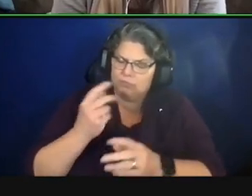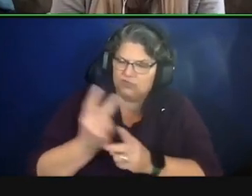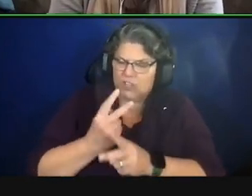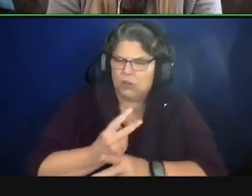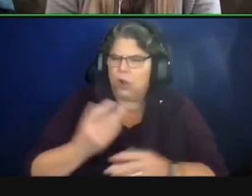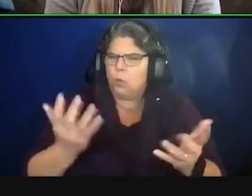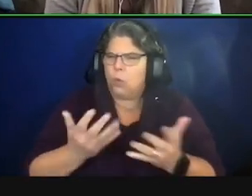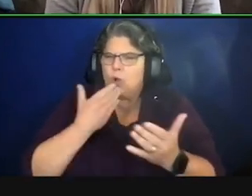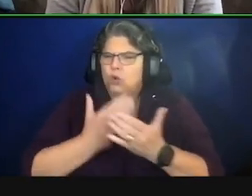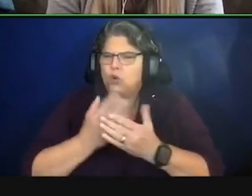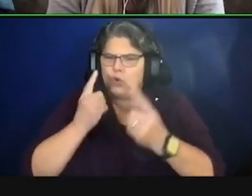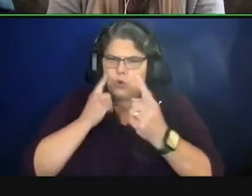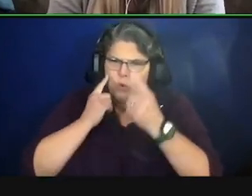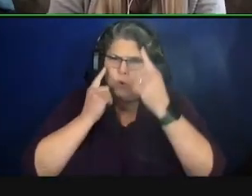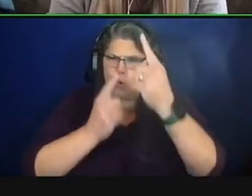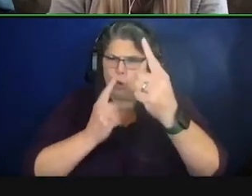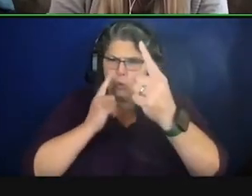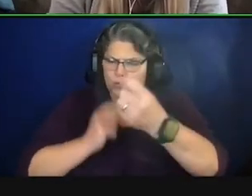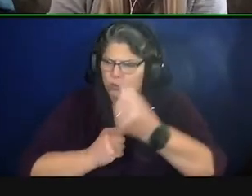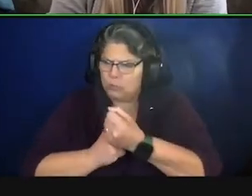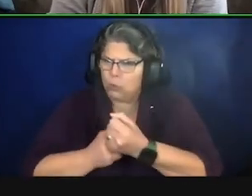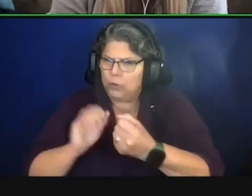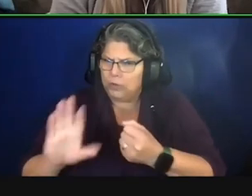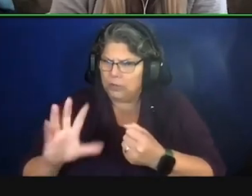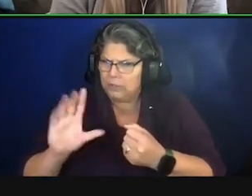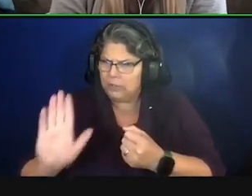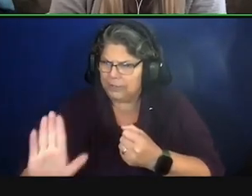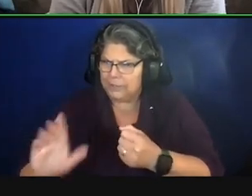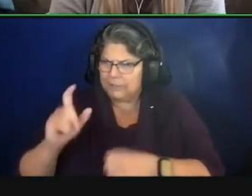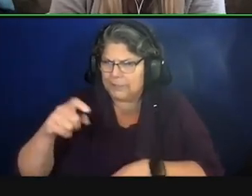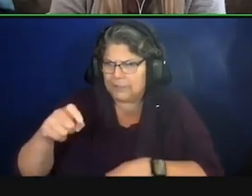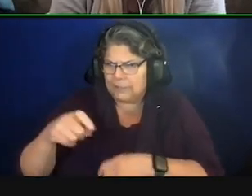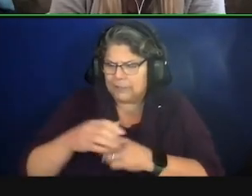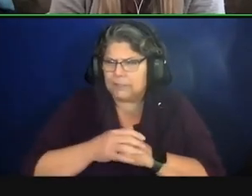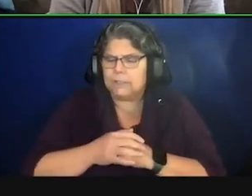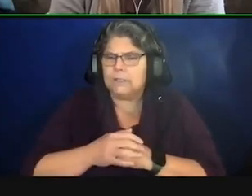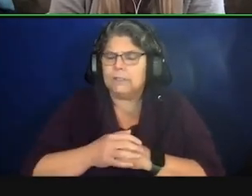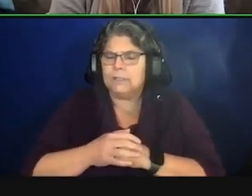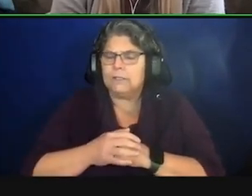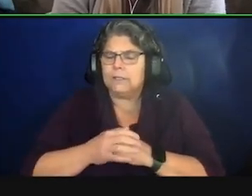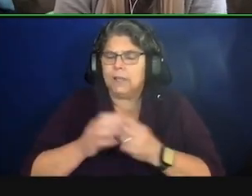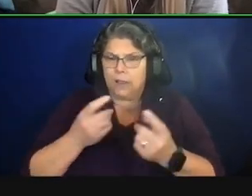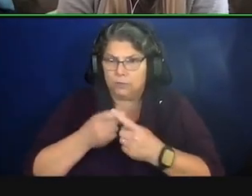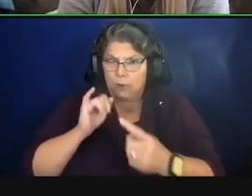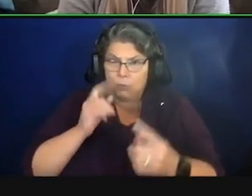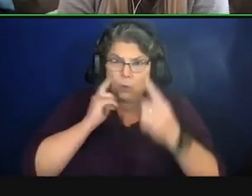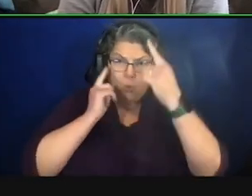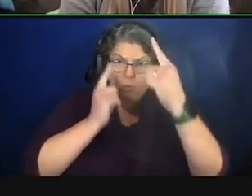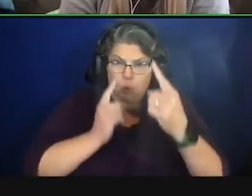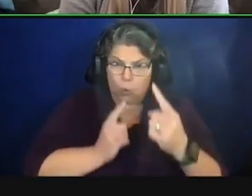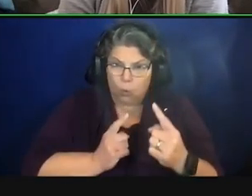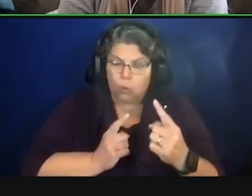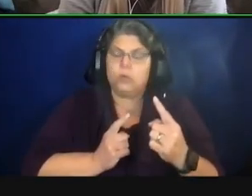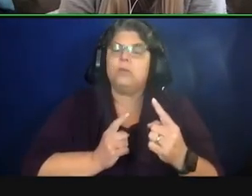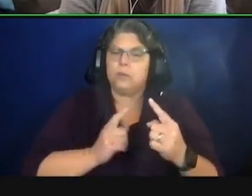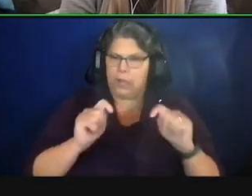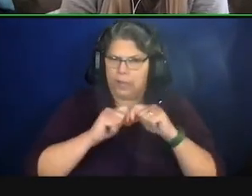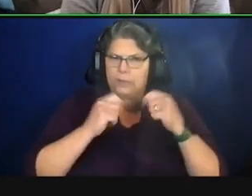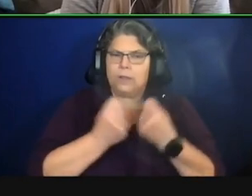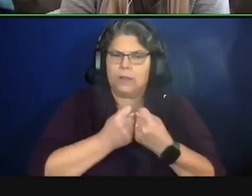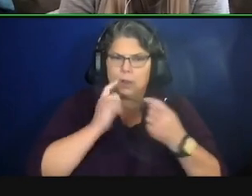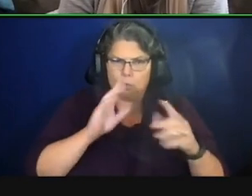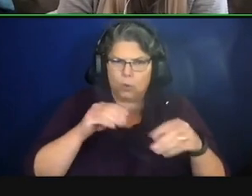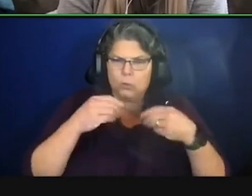to support those areas of need. And then based on those goals, the team is going to